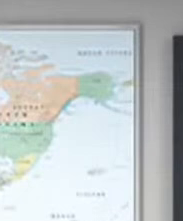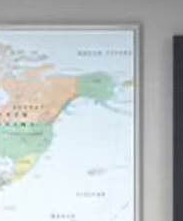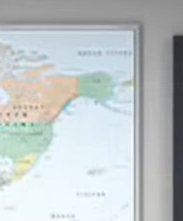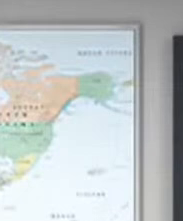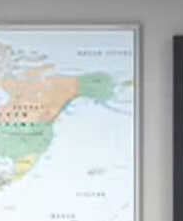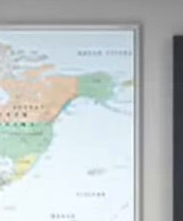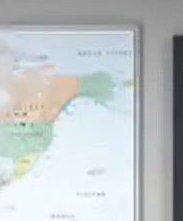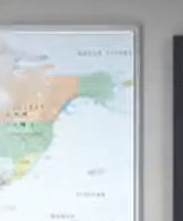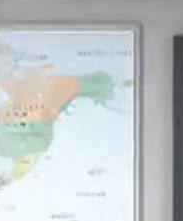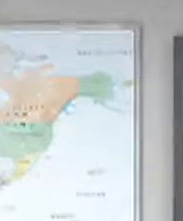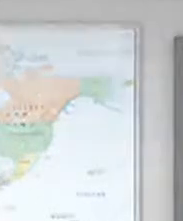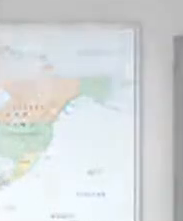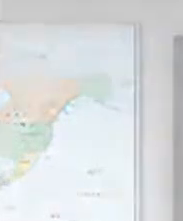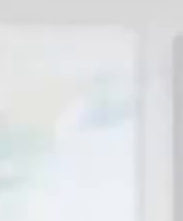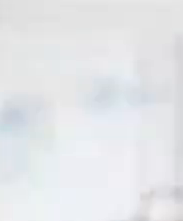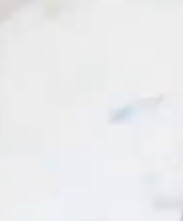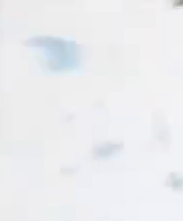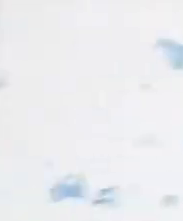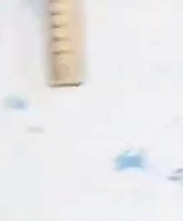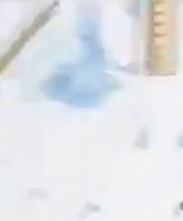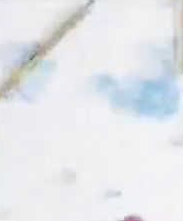bye!